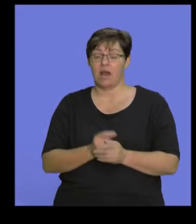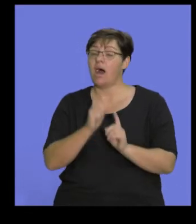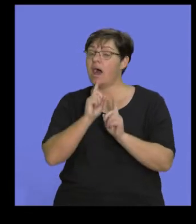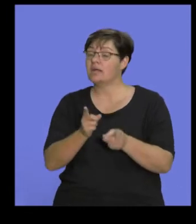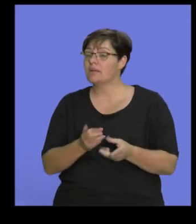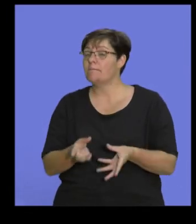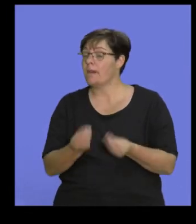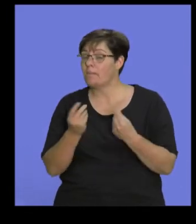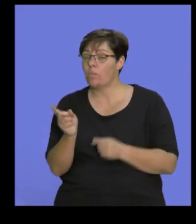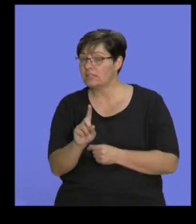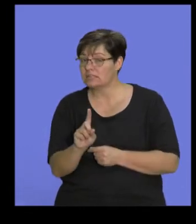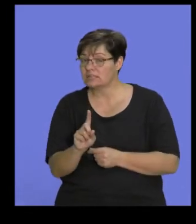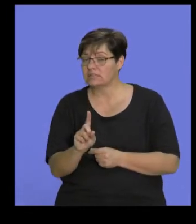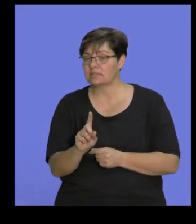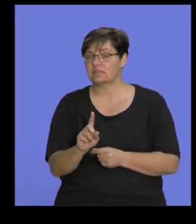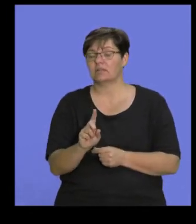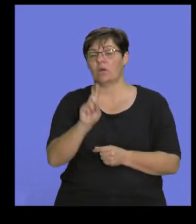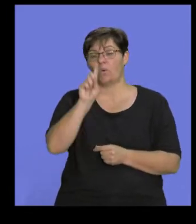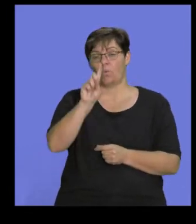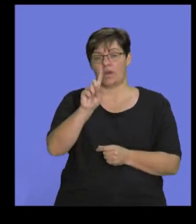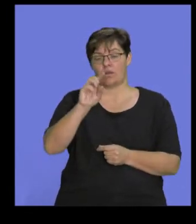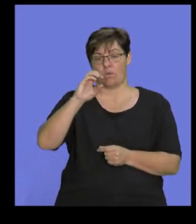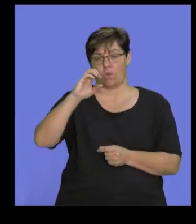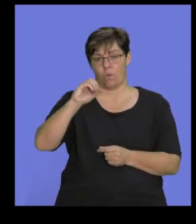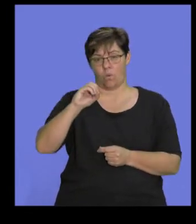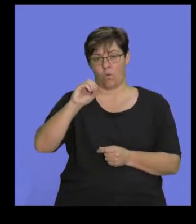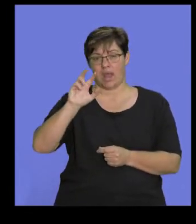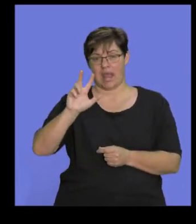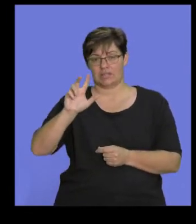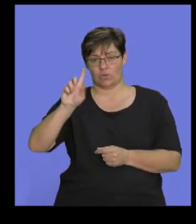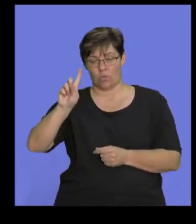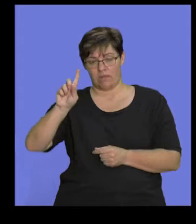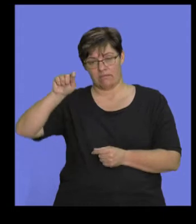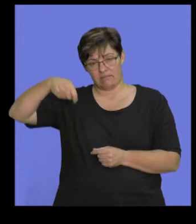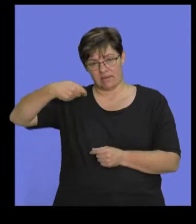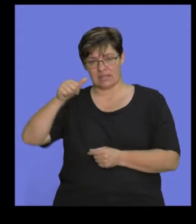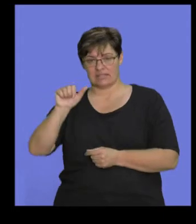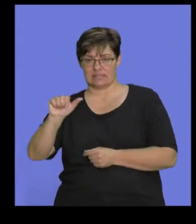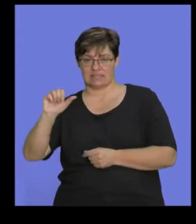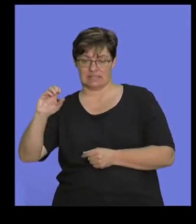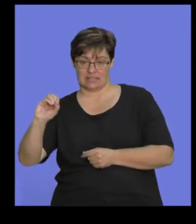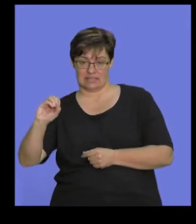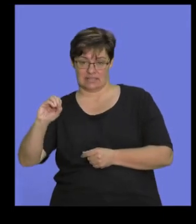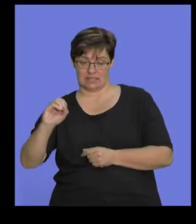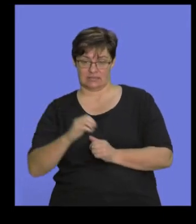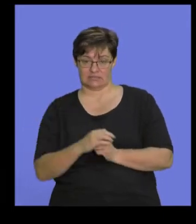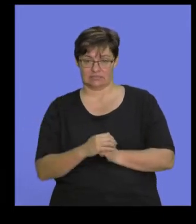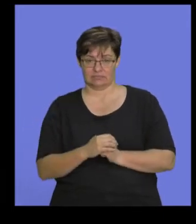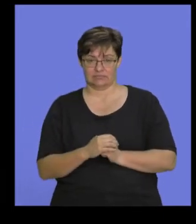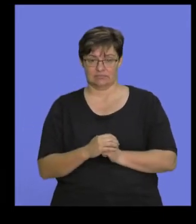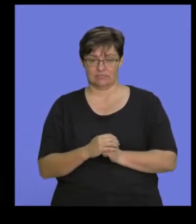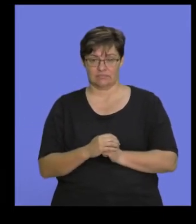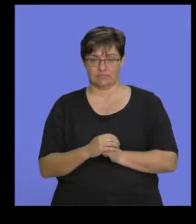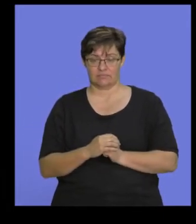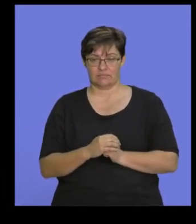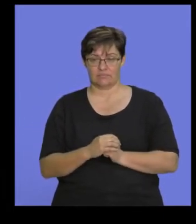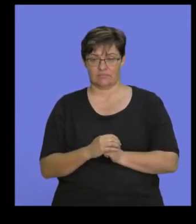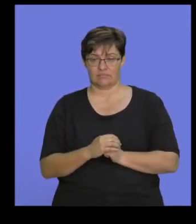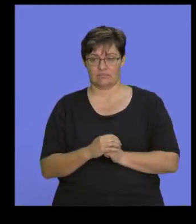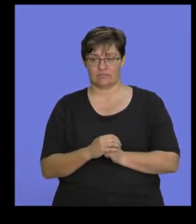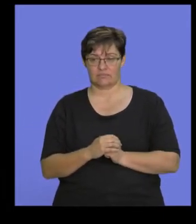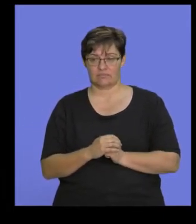2 was actually 1,000 rand and 81 rands and 60 cents, right?